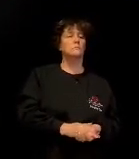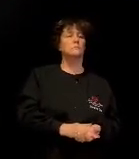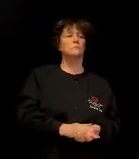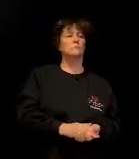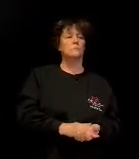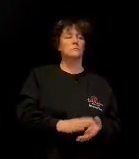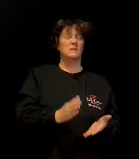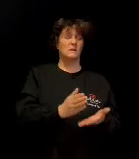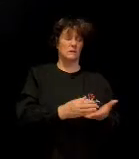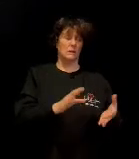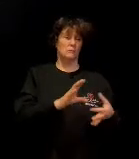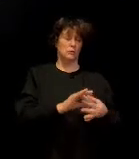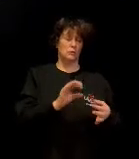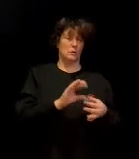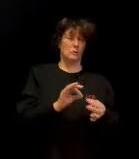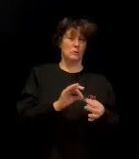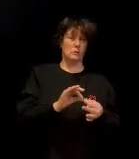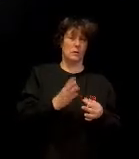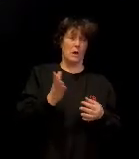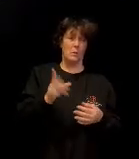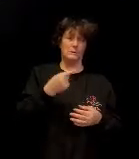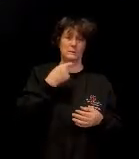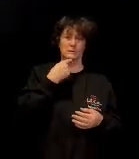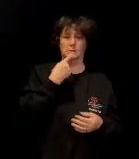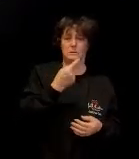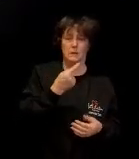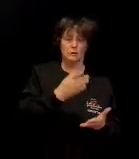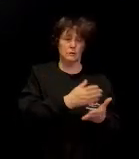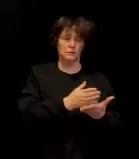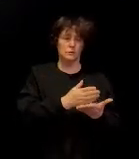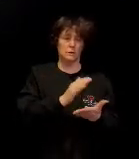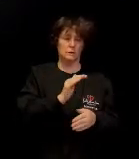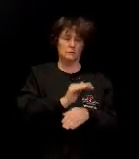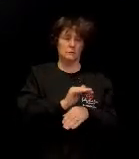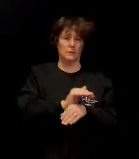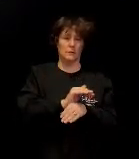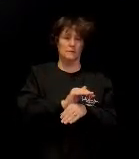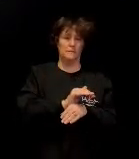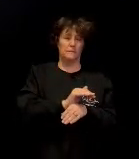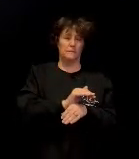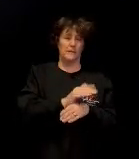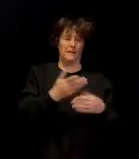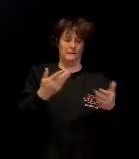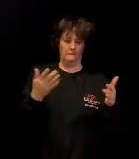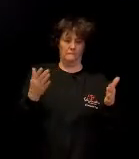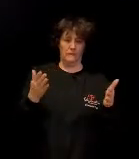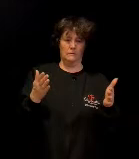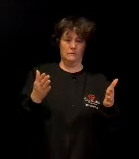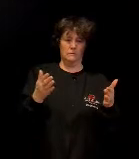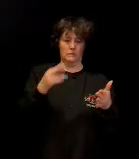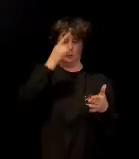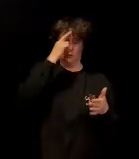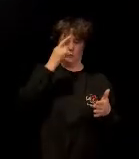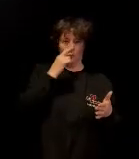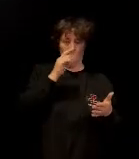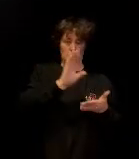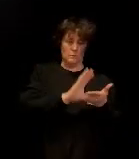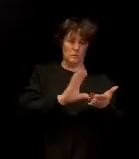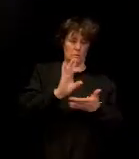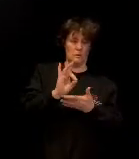there's some scriptures I want to say tonight, and we'll close. Romans chapter 8,